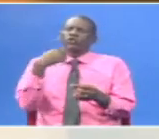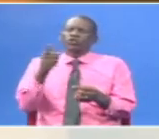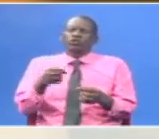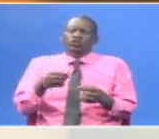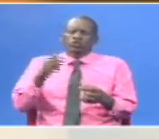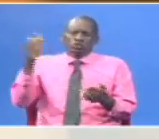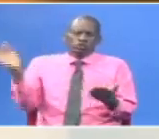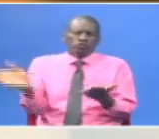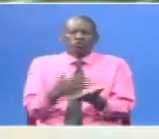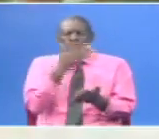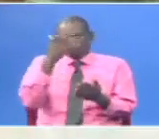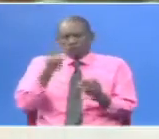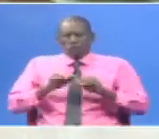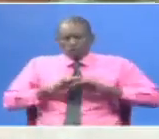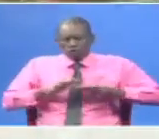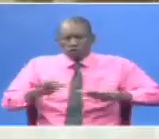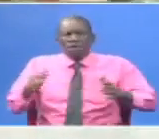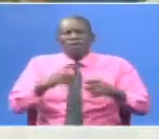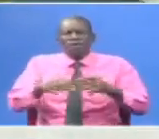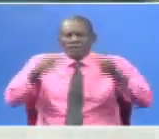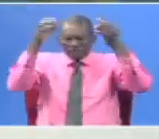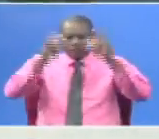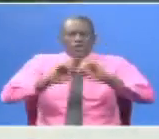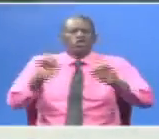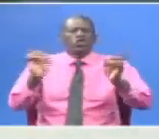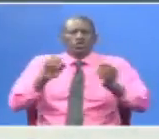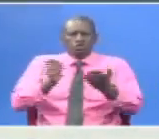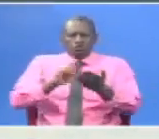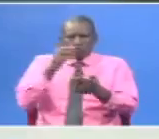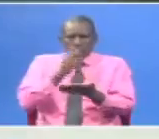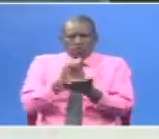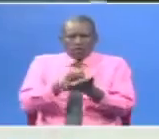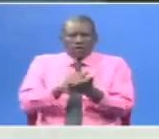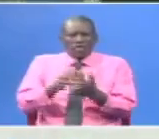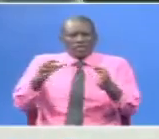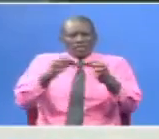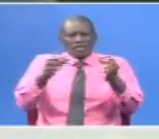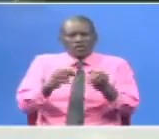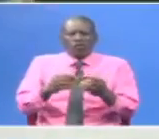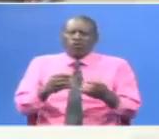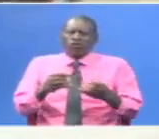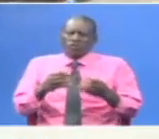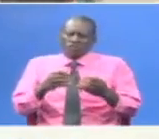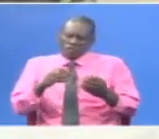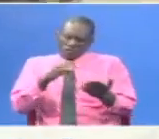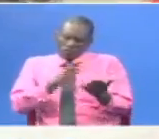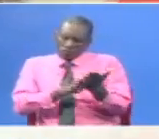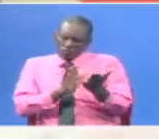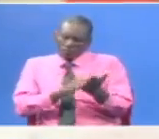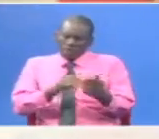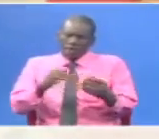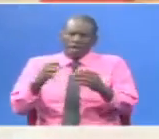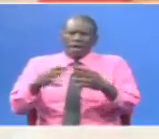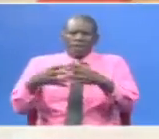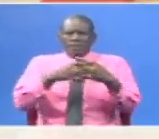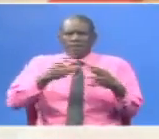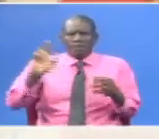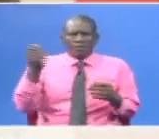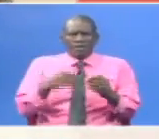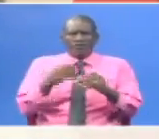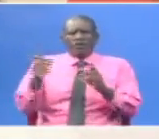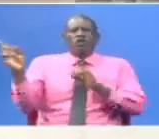to make, and I did not do that. The article gained the attention of U.S. President Joe Biden, following recommendations by the U.S. Congressional Foreign